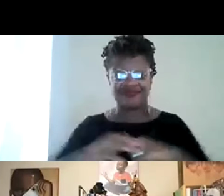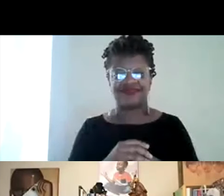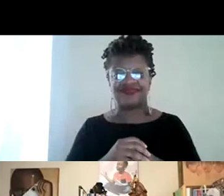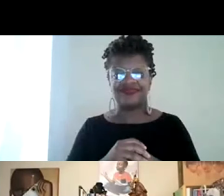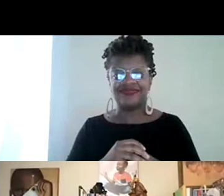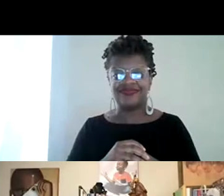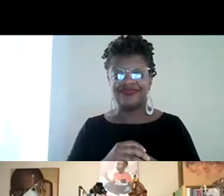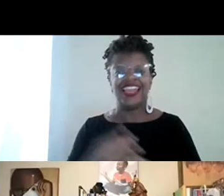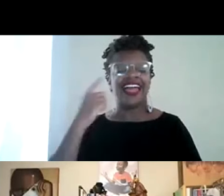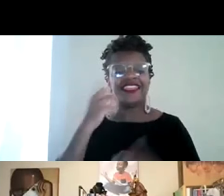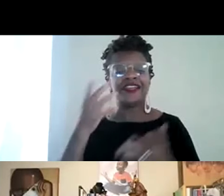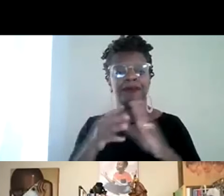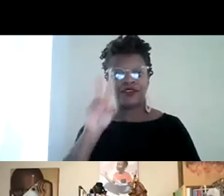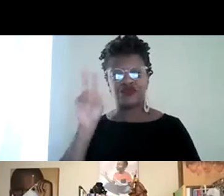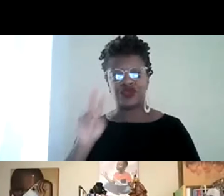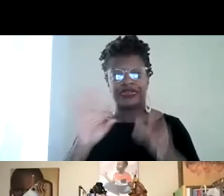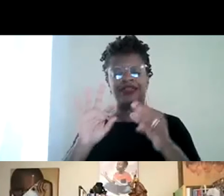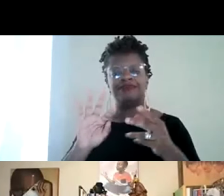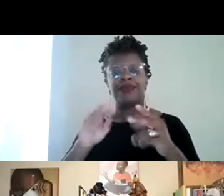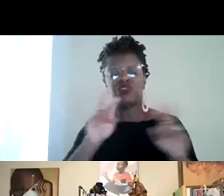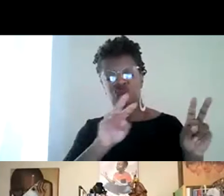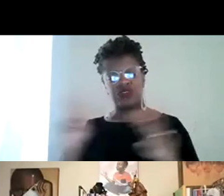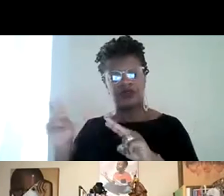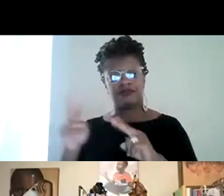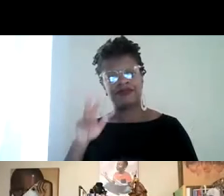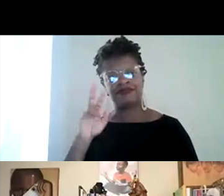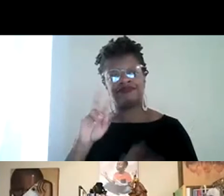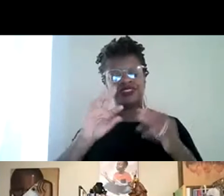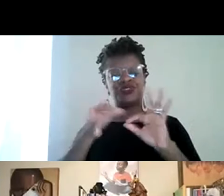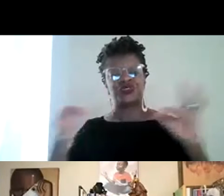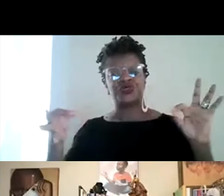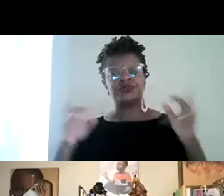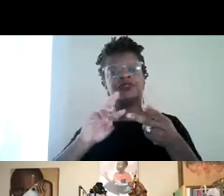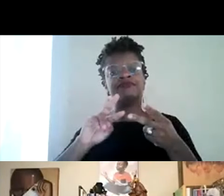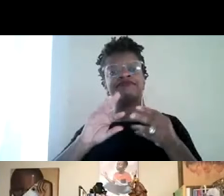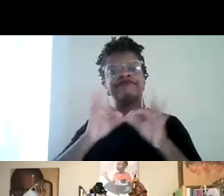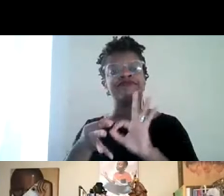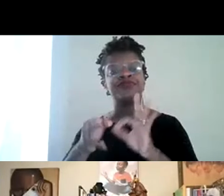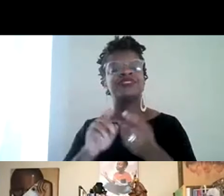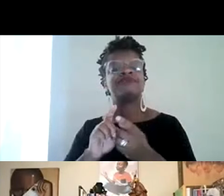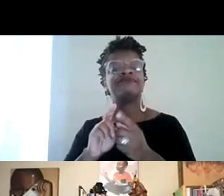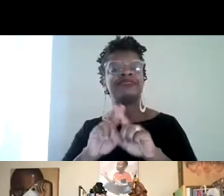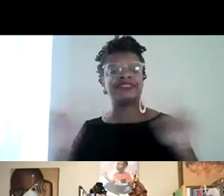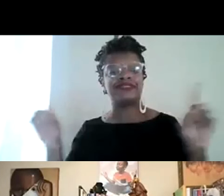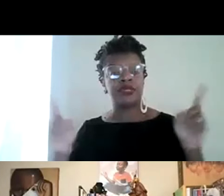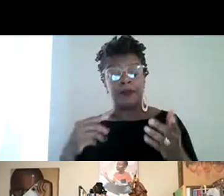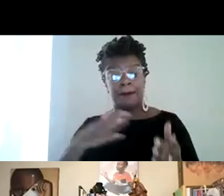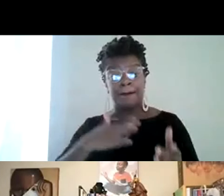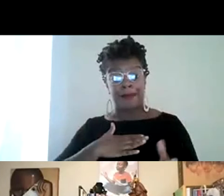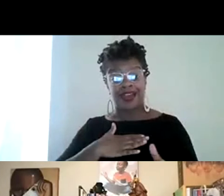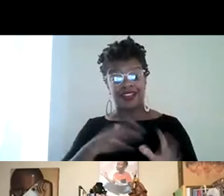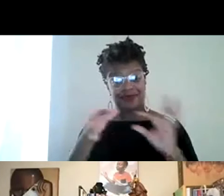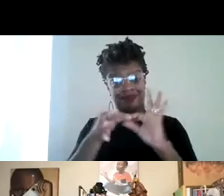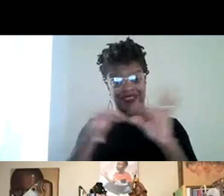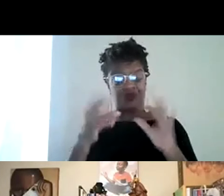different interpretations, but for me, is that we are here to do this important work of guiding